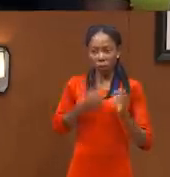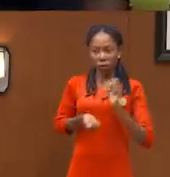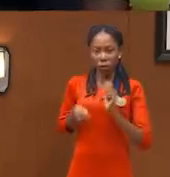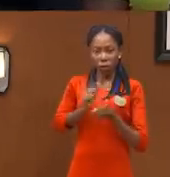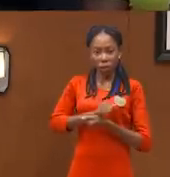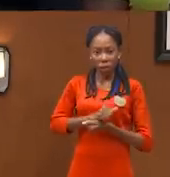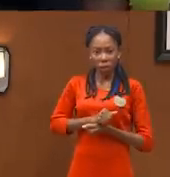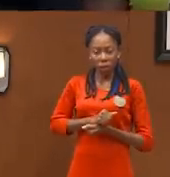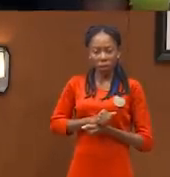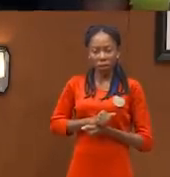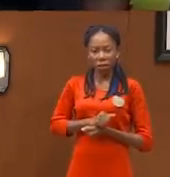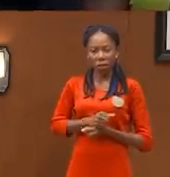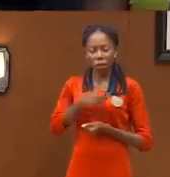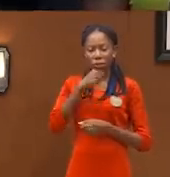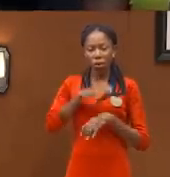actually, because I